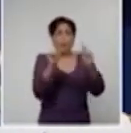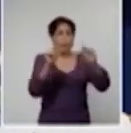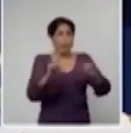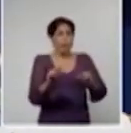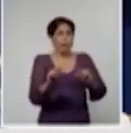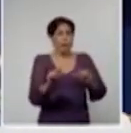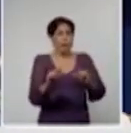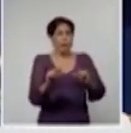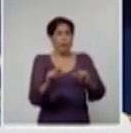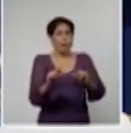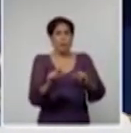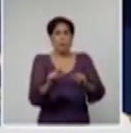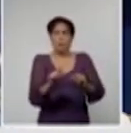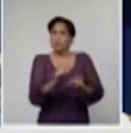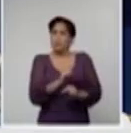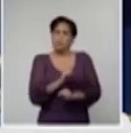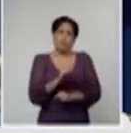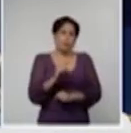stage. And